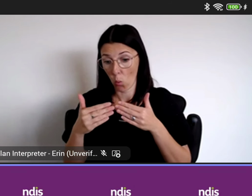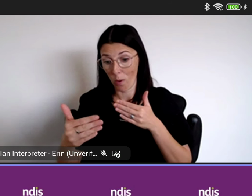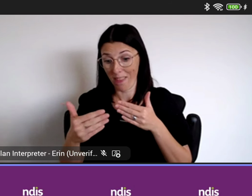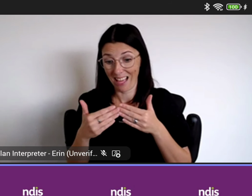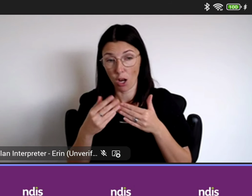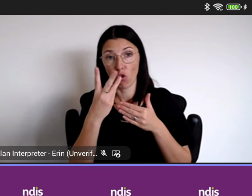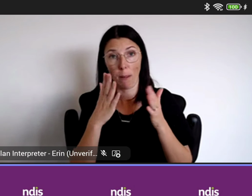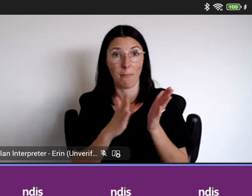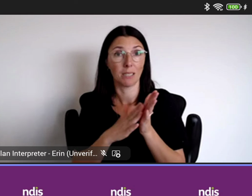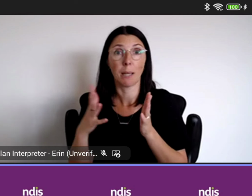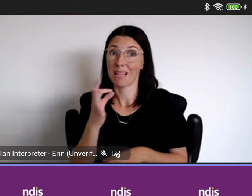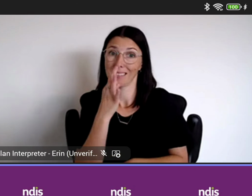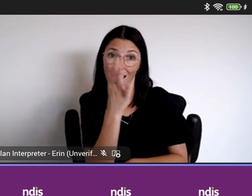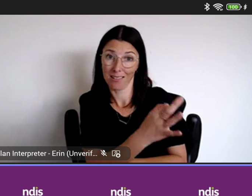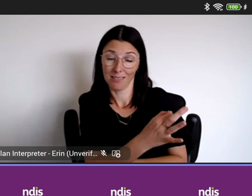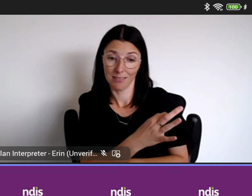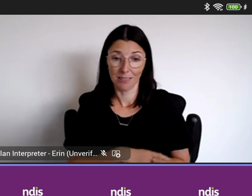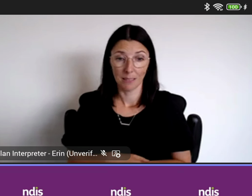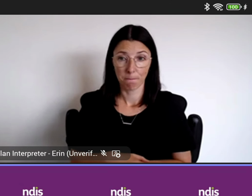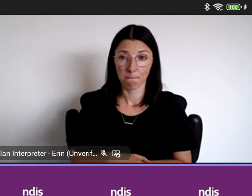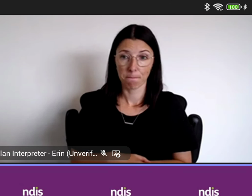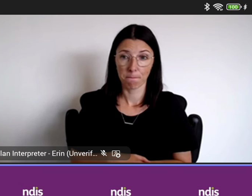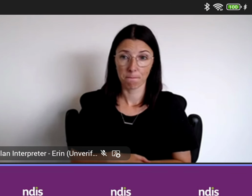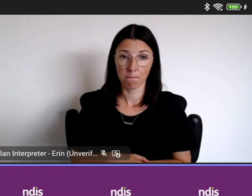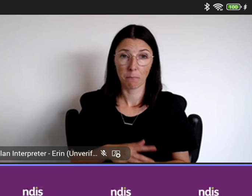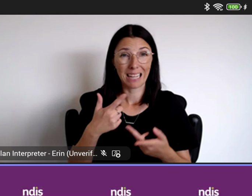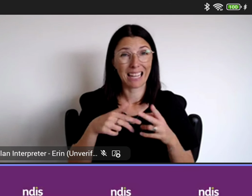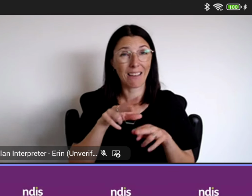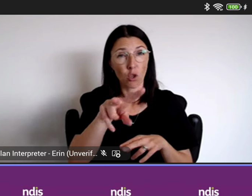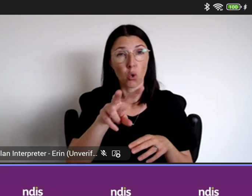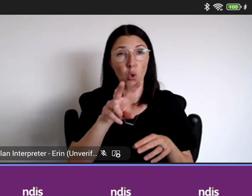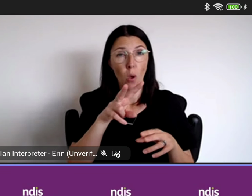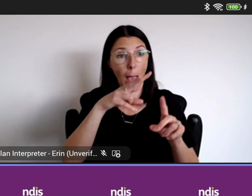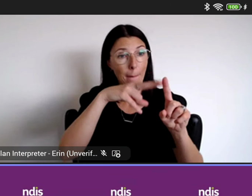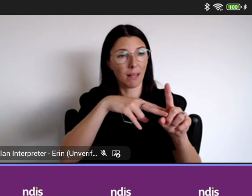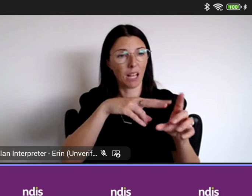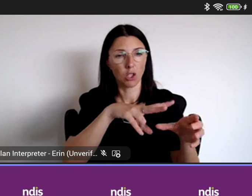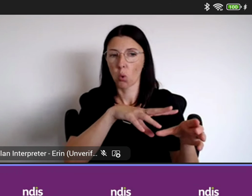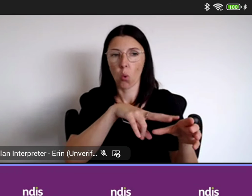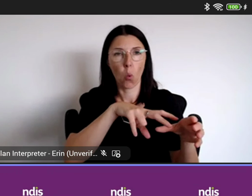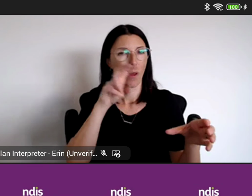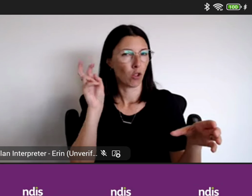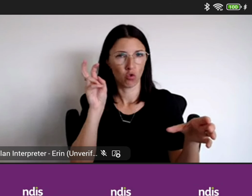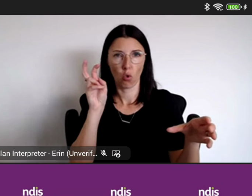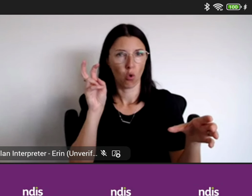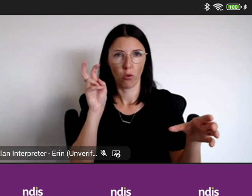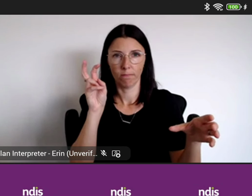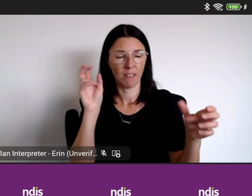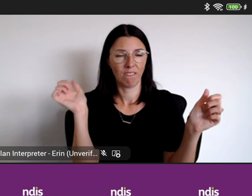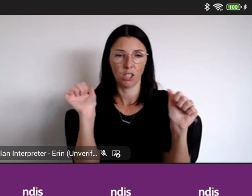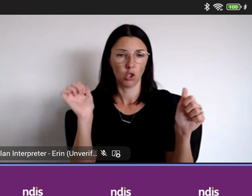But you can't ask for an internal review if you withdraw your application because you don't want to apply